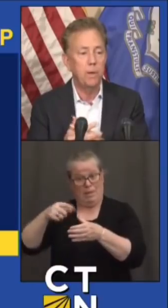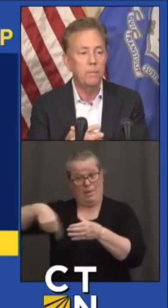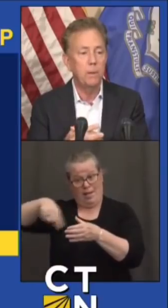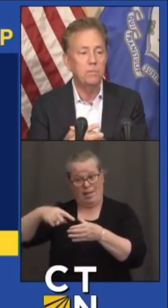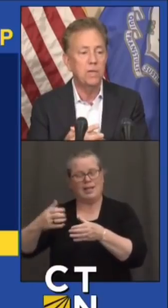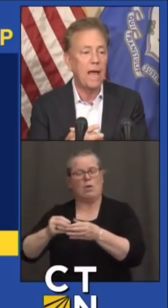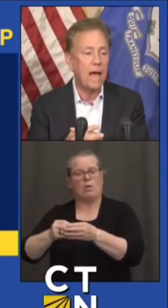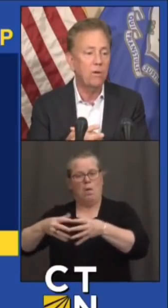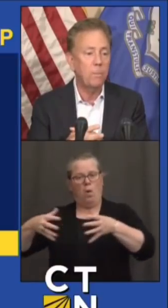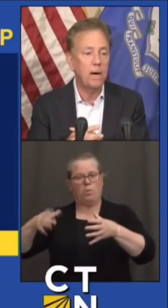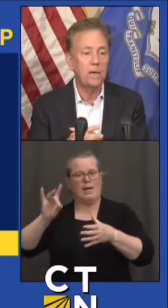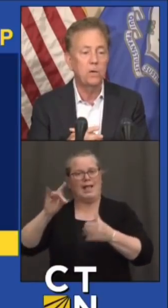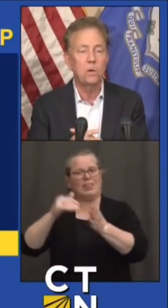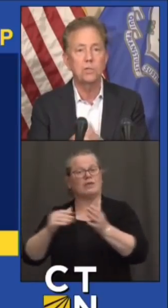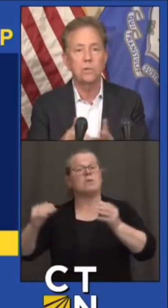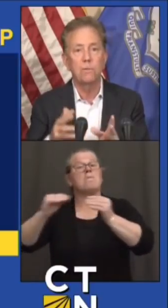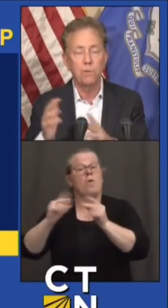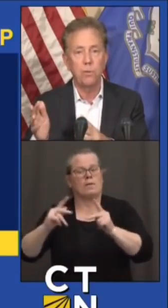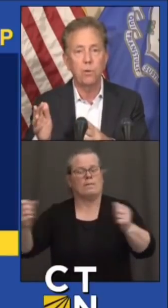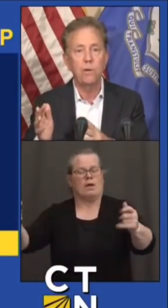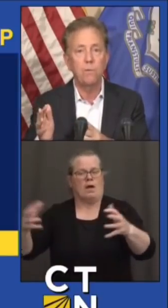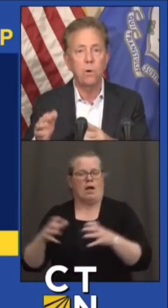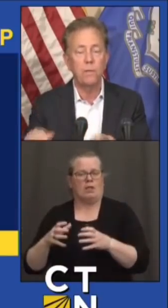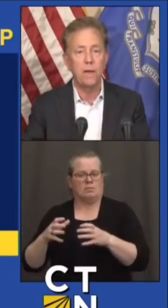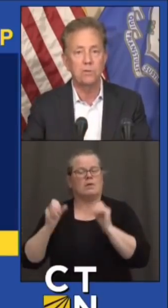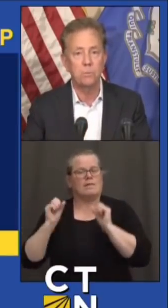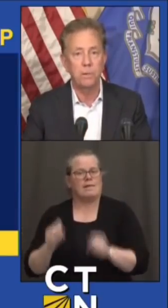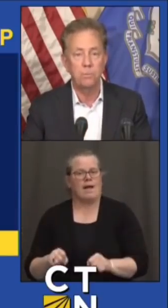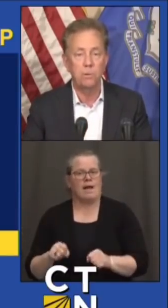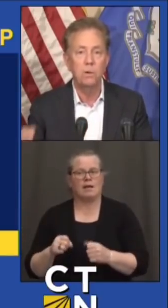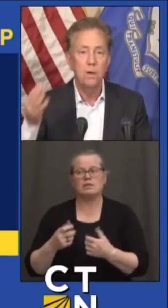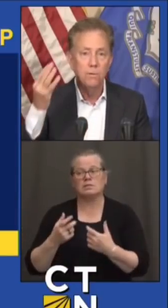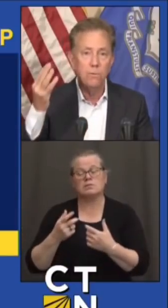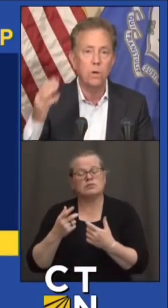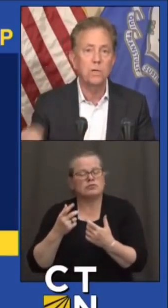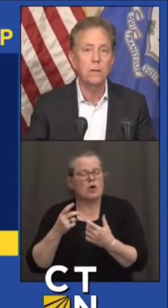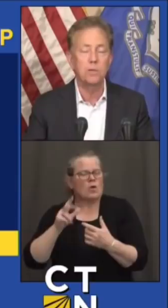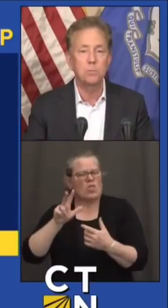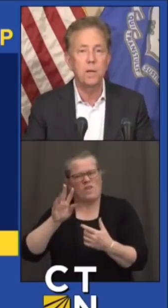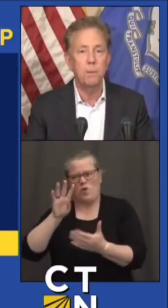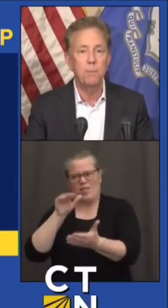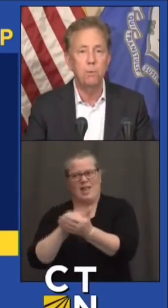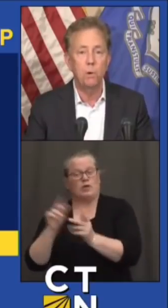eliminate premiums and out-of-pocket costs for 34,000